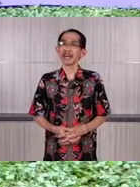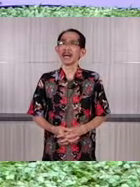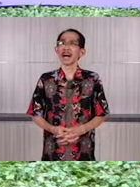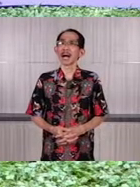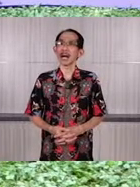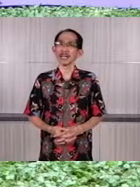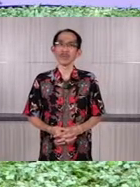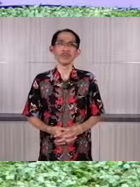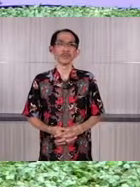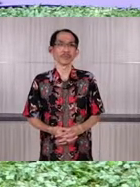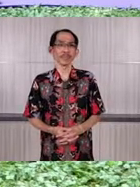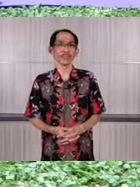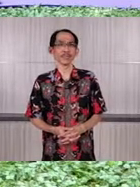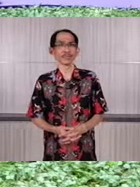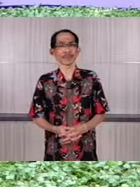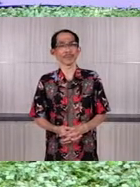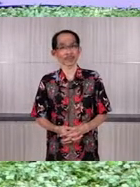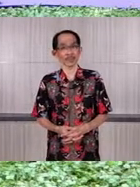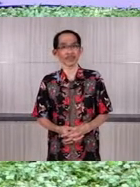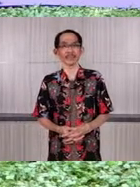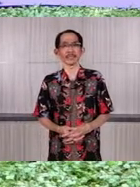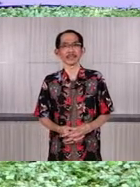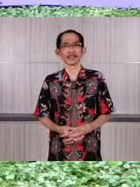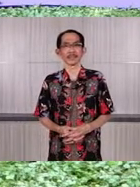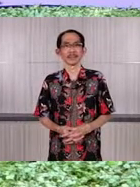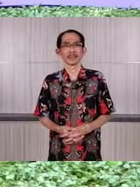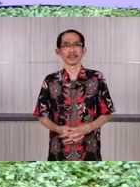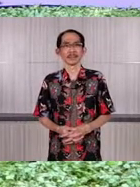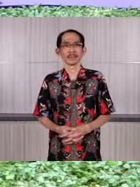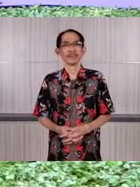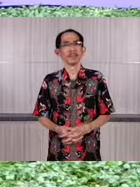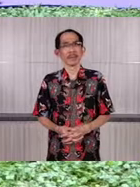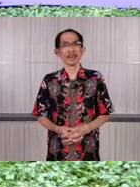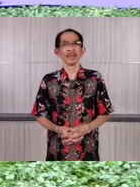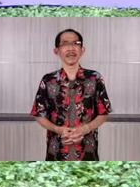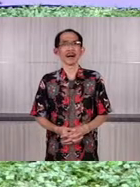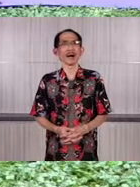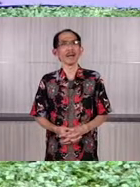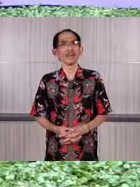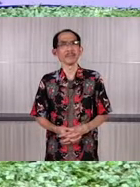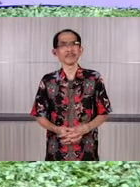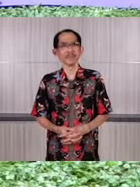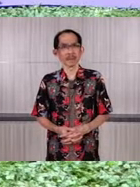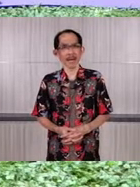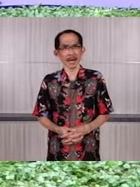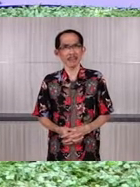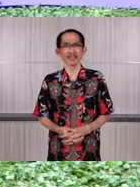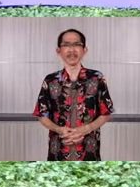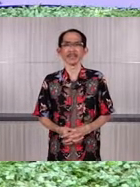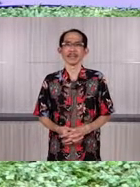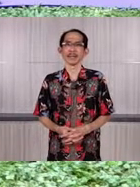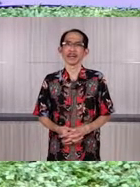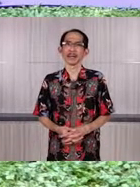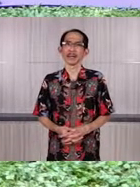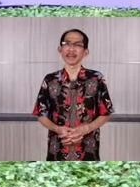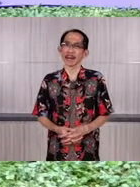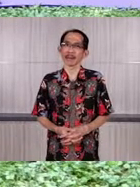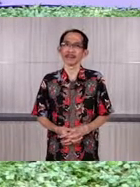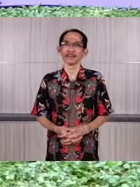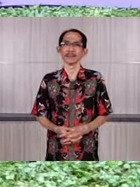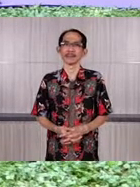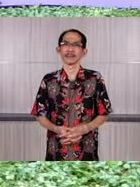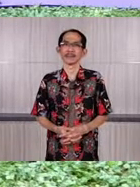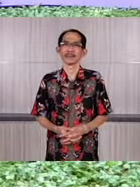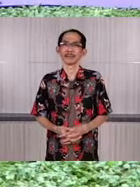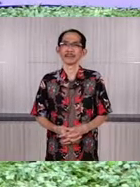May I be free from suffering. May I be happy and